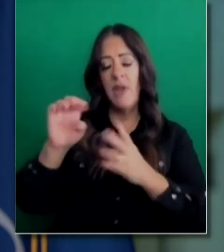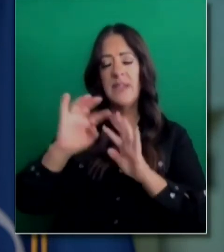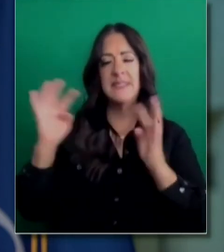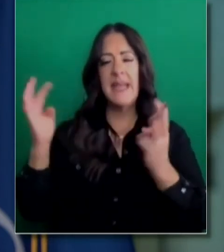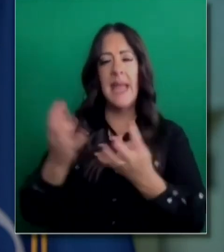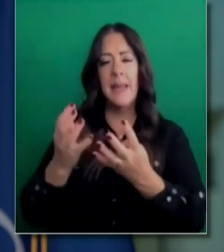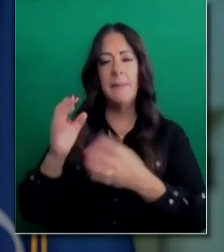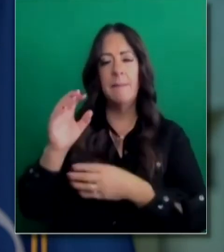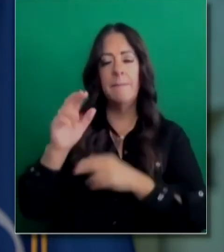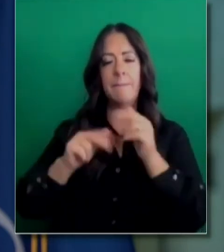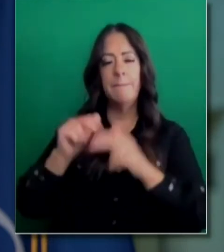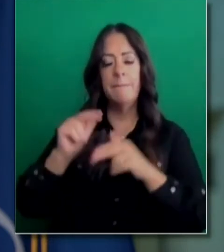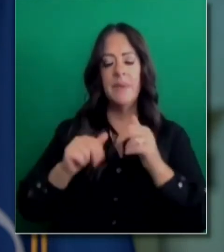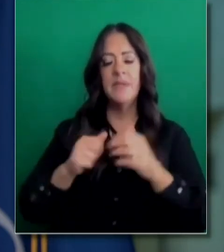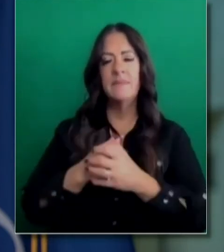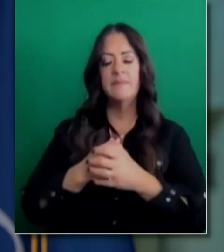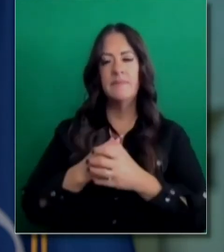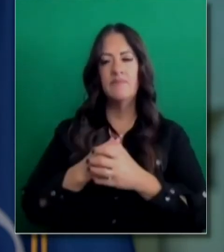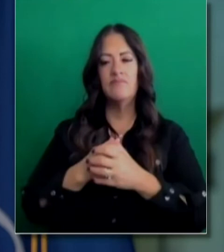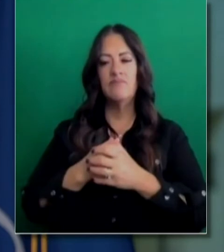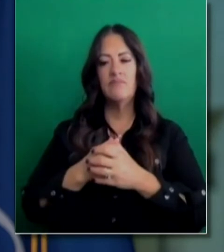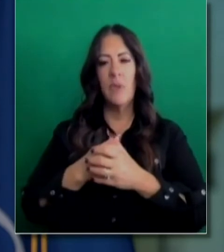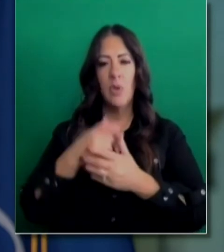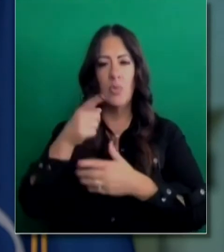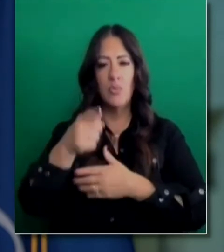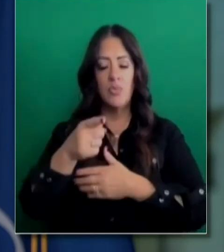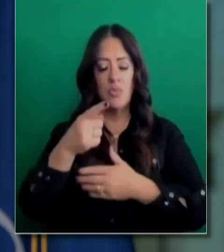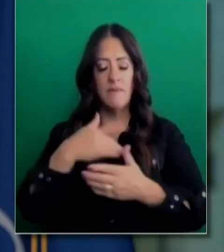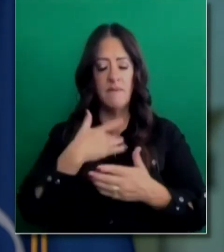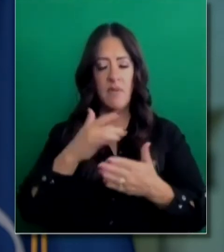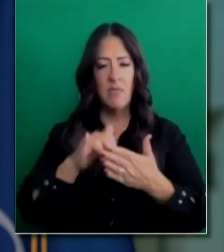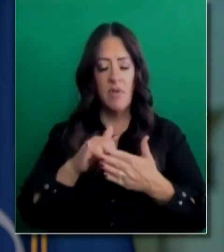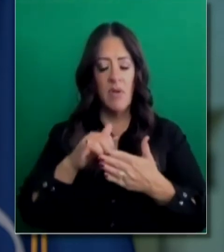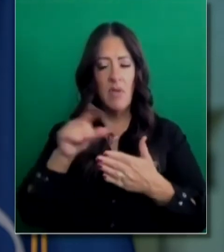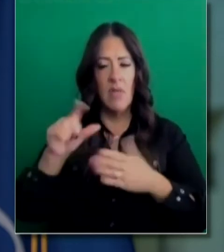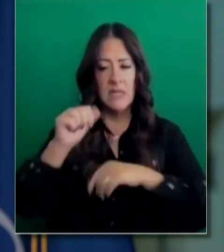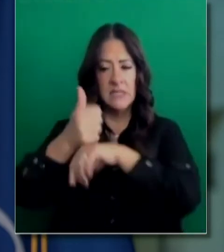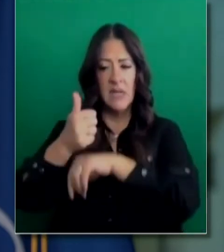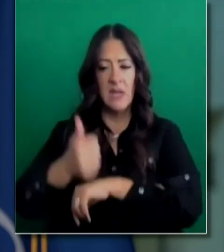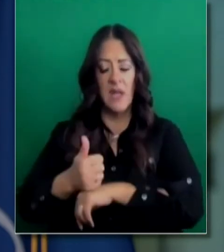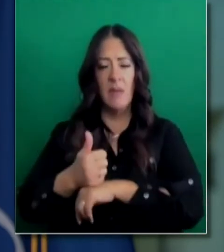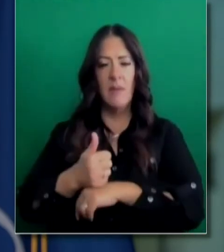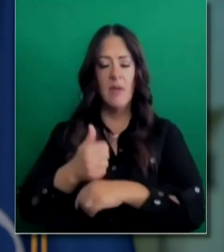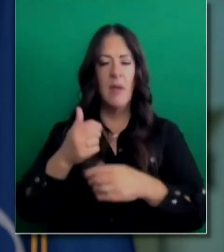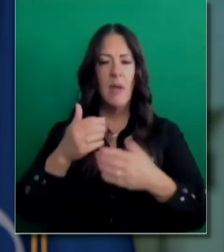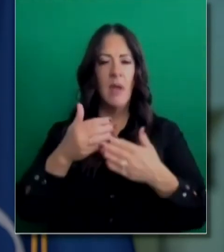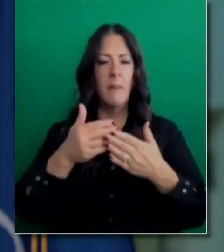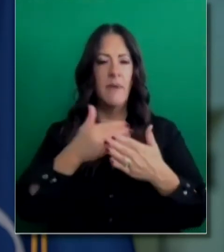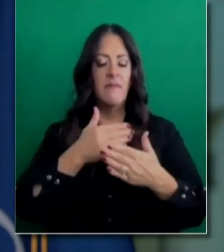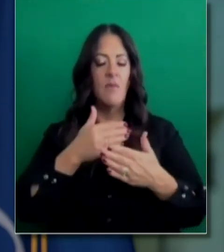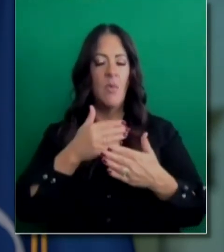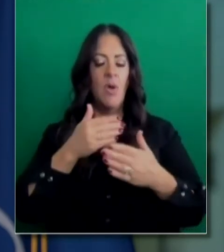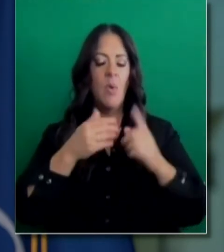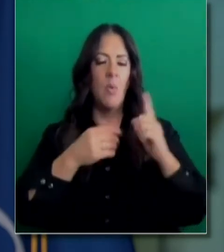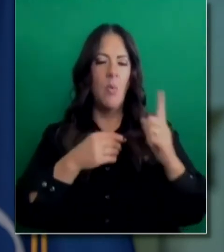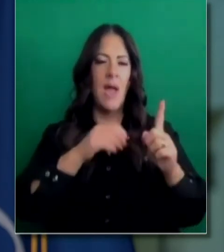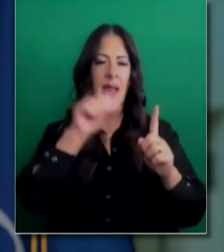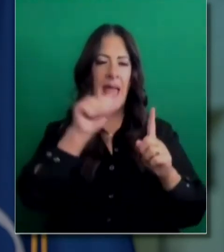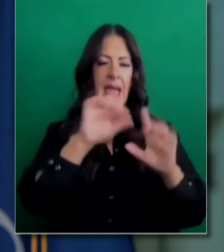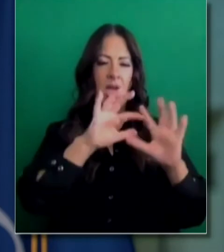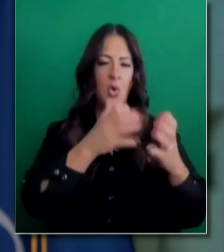of the lower categories more quickly before 1A is done? And for Dr. Galley, if you